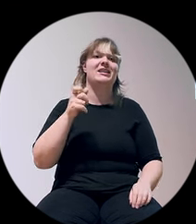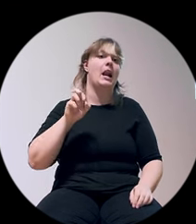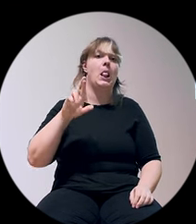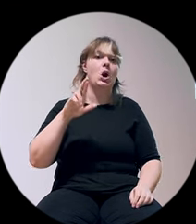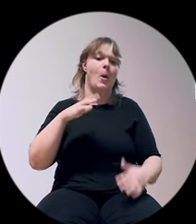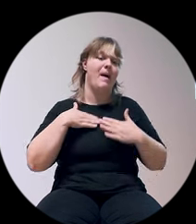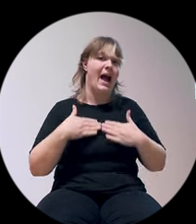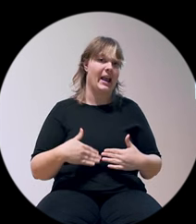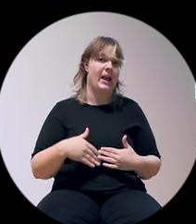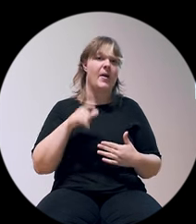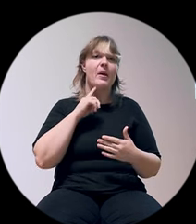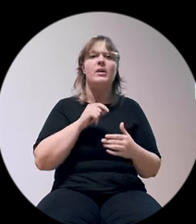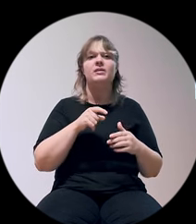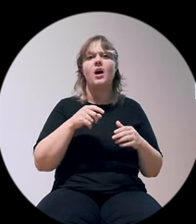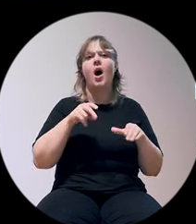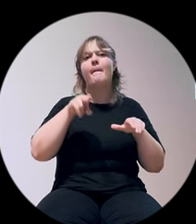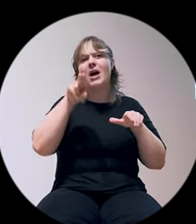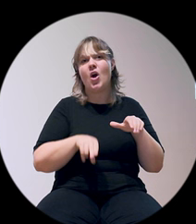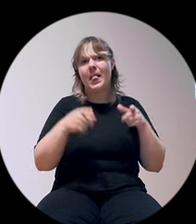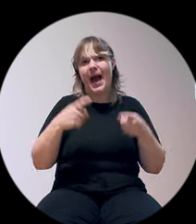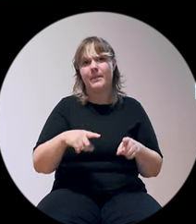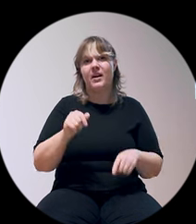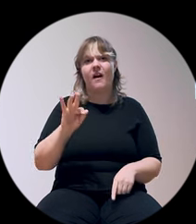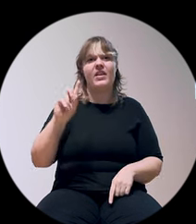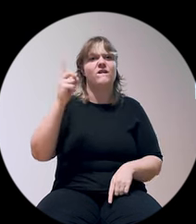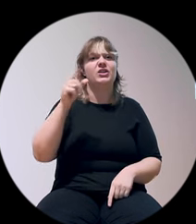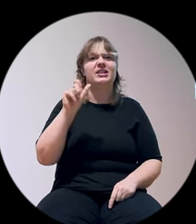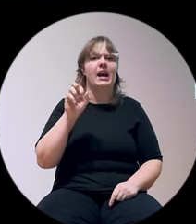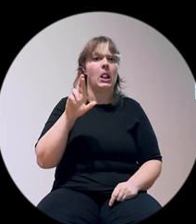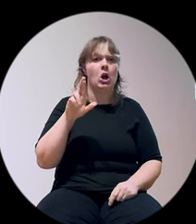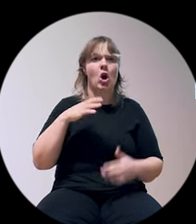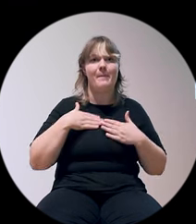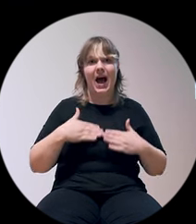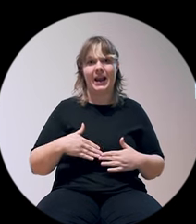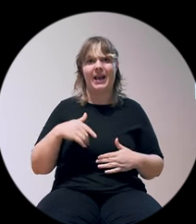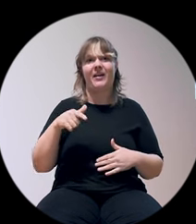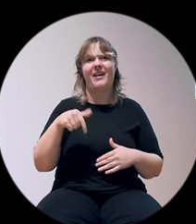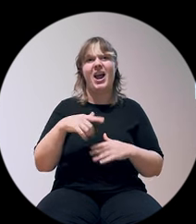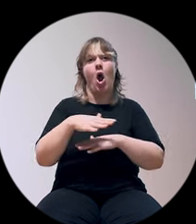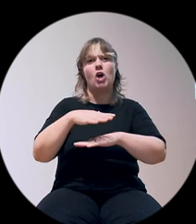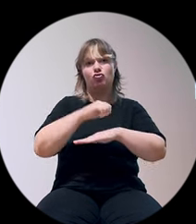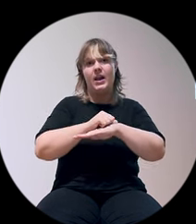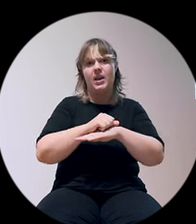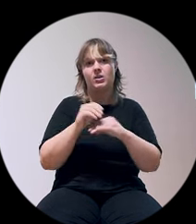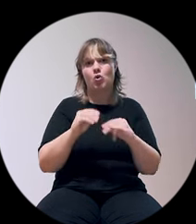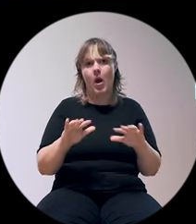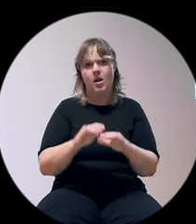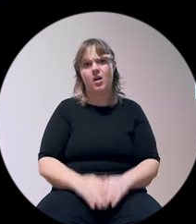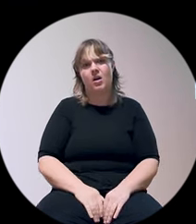was, in this painting, there was a burial happening of the first settler body in Australian soil.